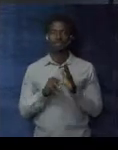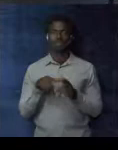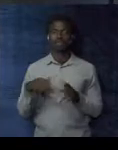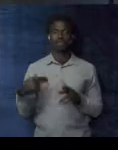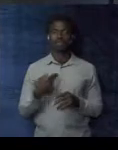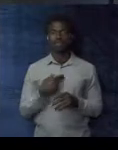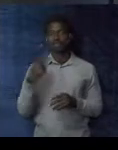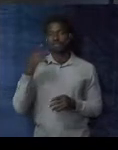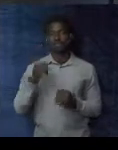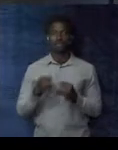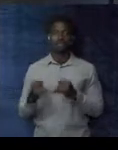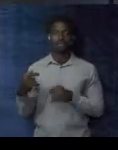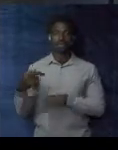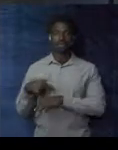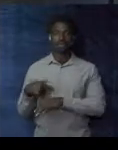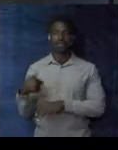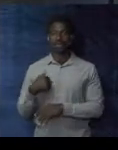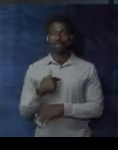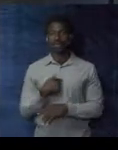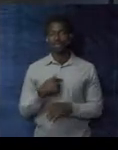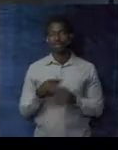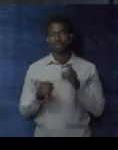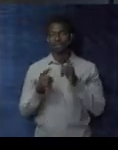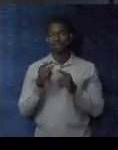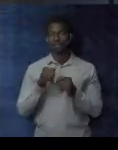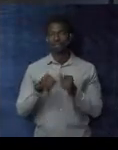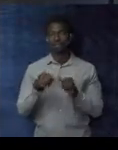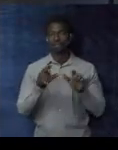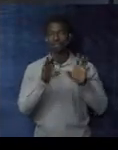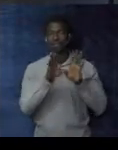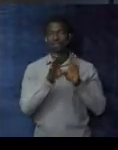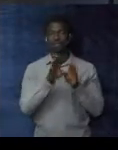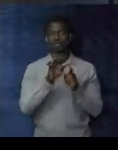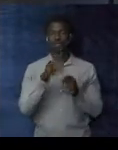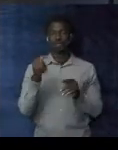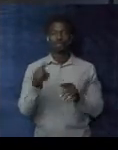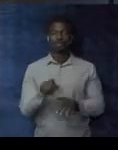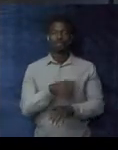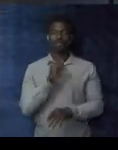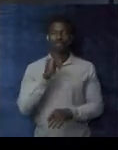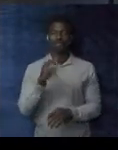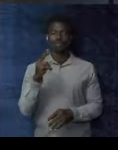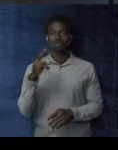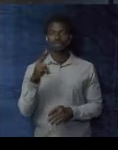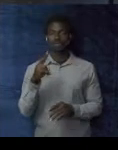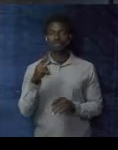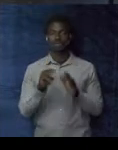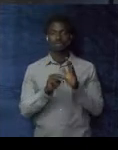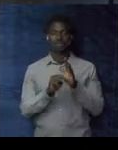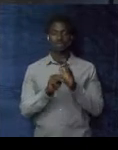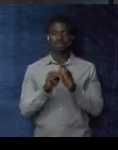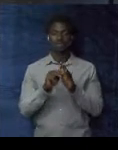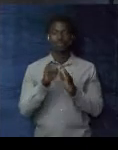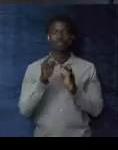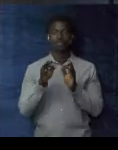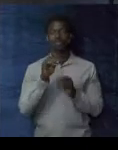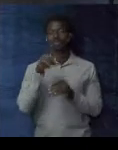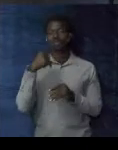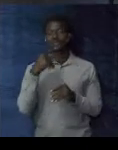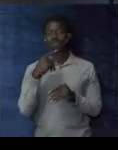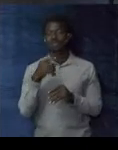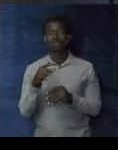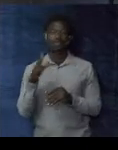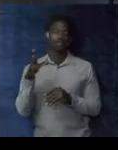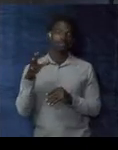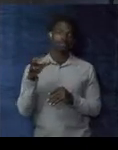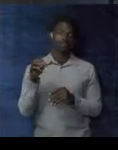meters, 50 meters, let's see. The last time we were talking about dimensions, we said that the length of a door is about 2 meters. So when you say 50 meters,